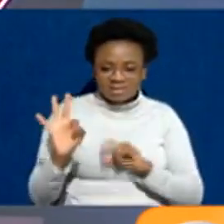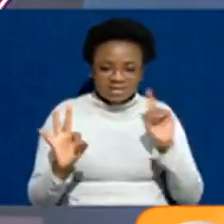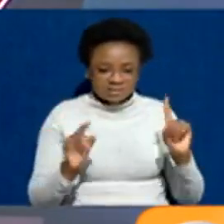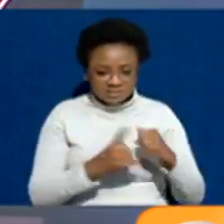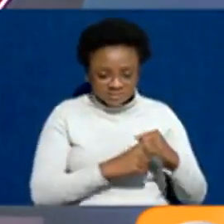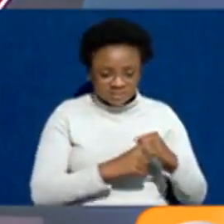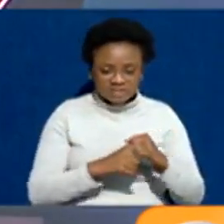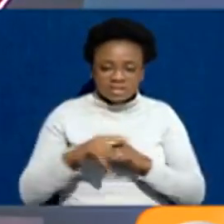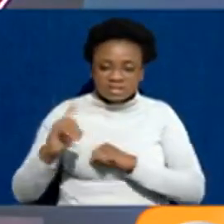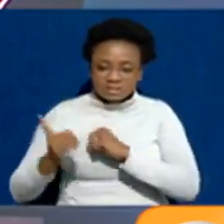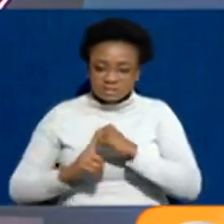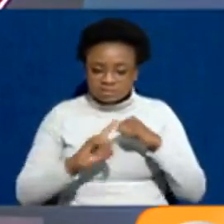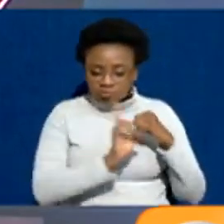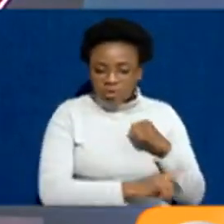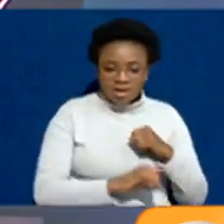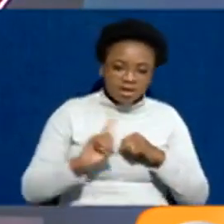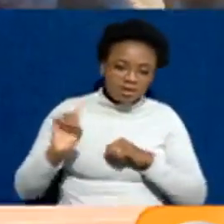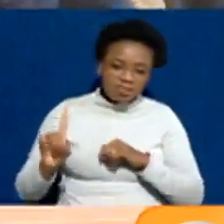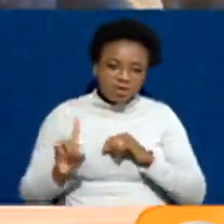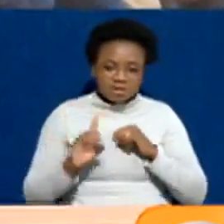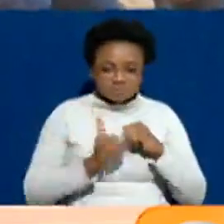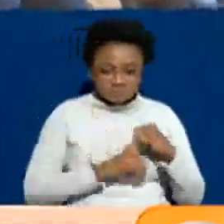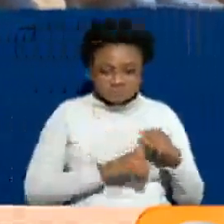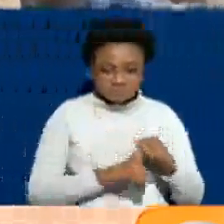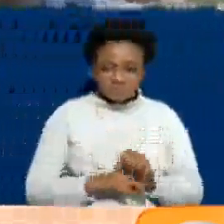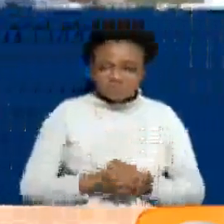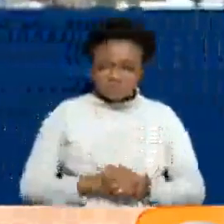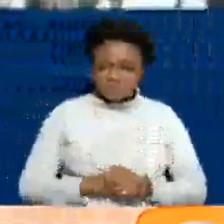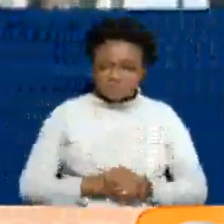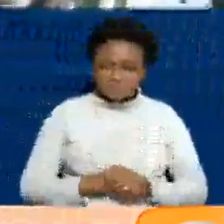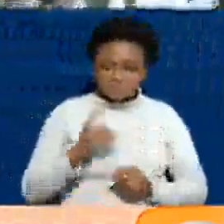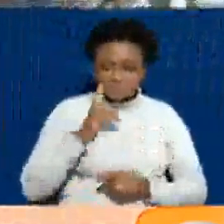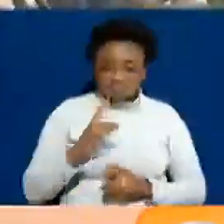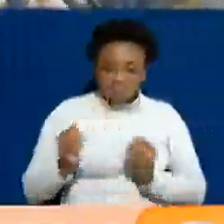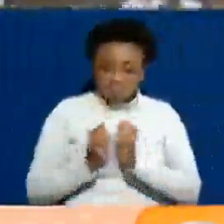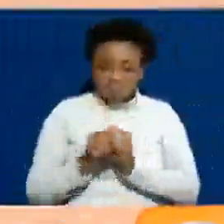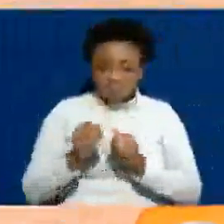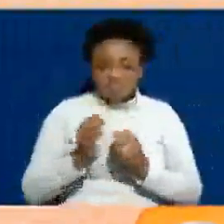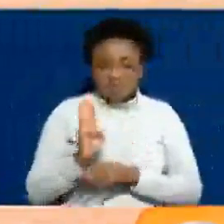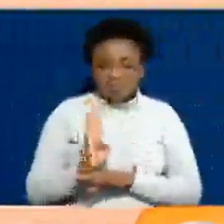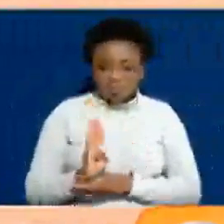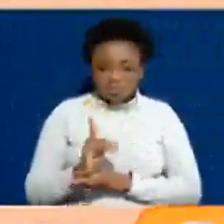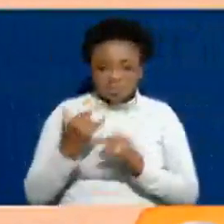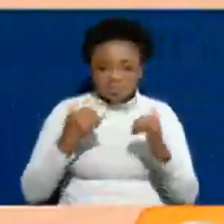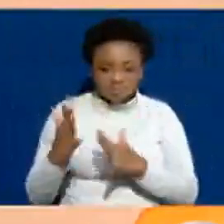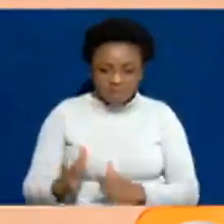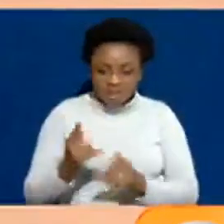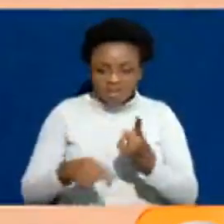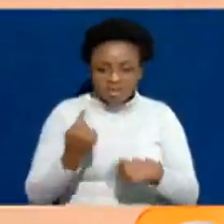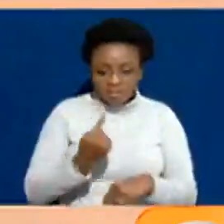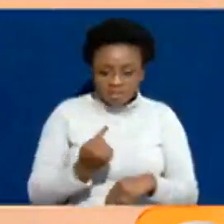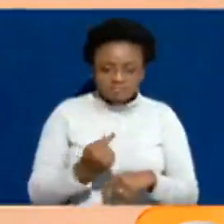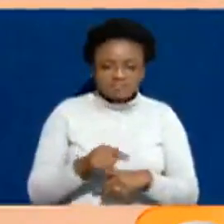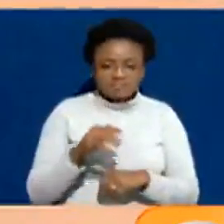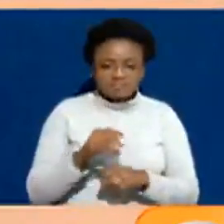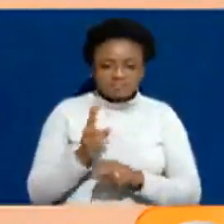6-1 and 1-6 in the final to win the singles title. She had teamed up with Burundi's Sada Nahimana to win the doubles title